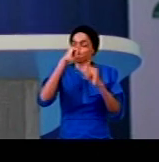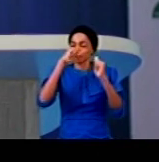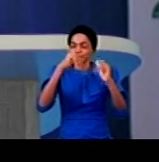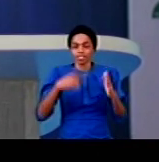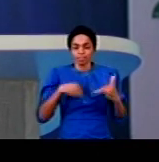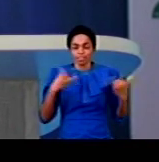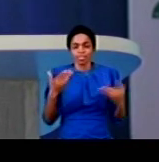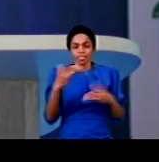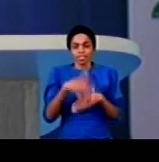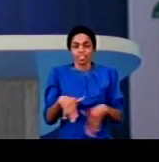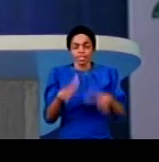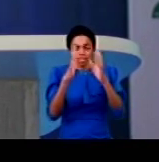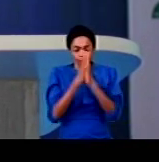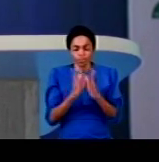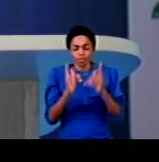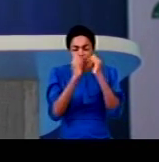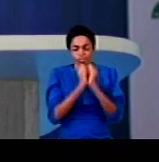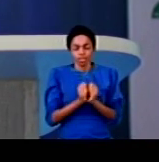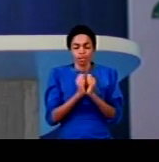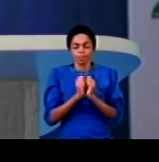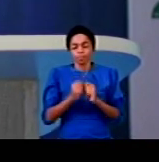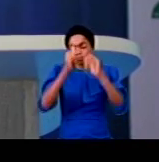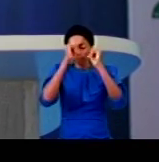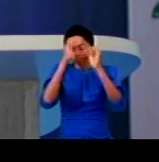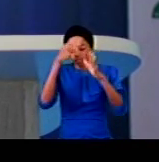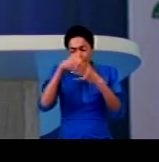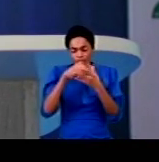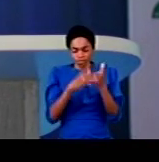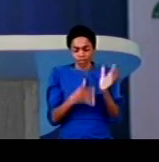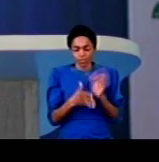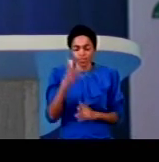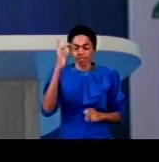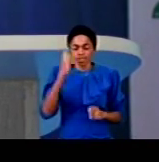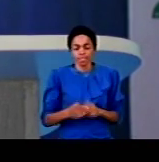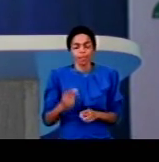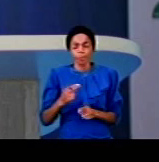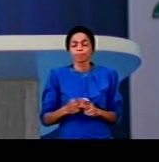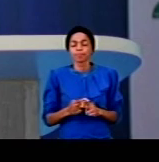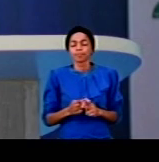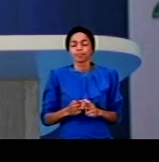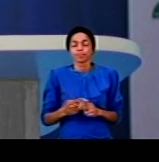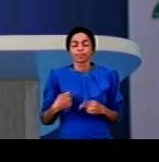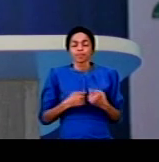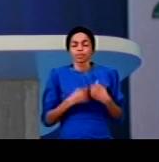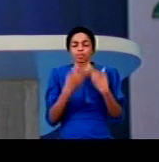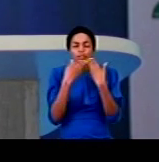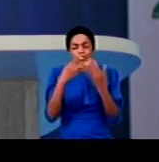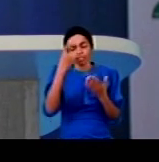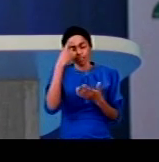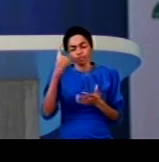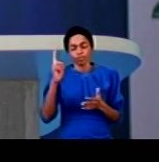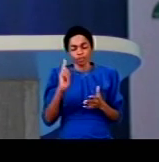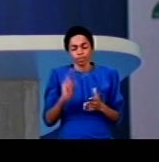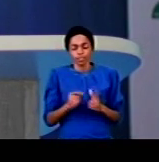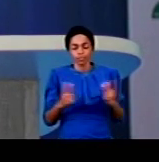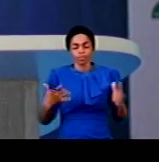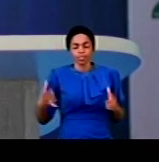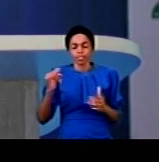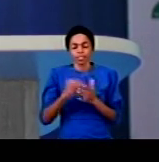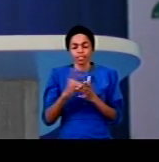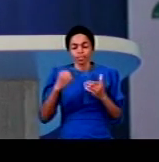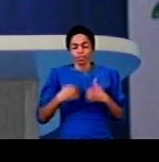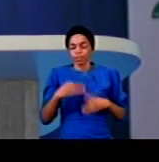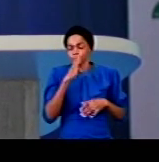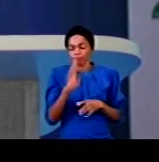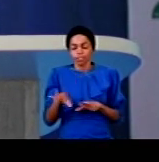you for the great things you have been doing. Thank you because of the wonderful, marvelous things you have been doing. Thank you for